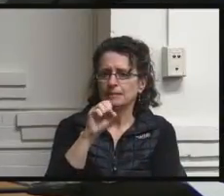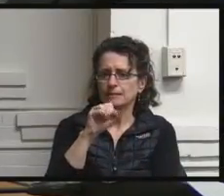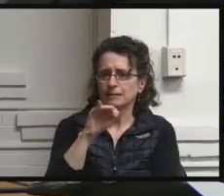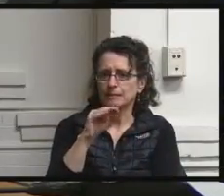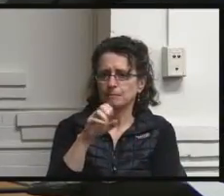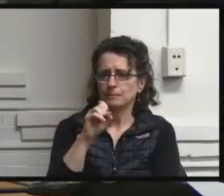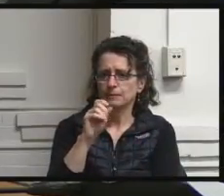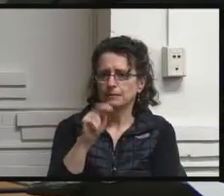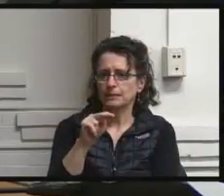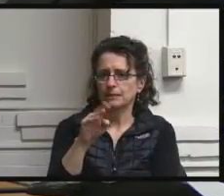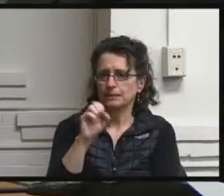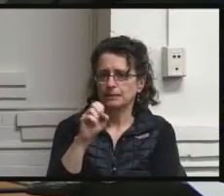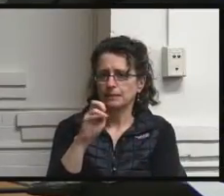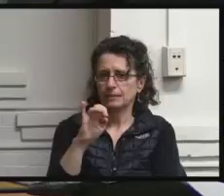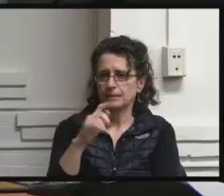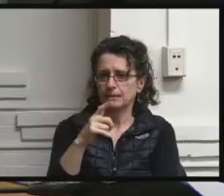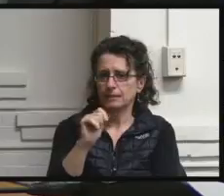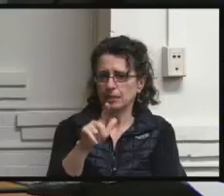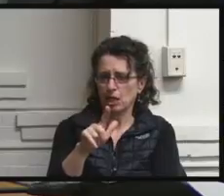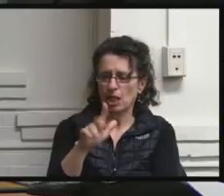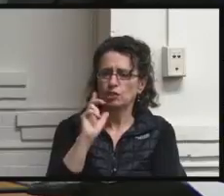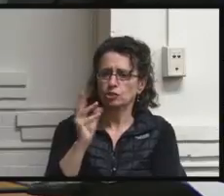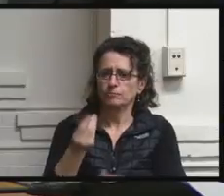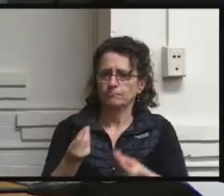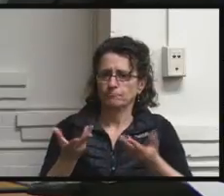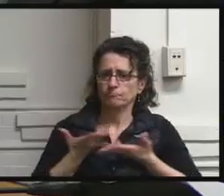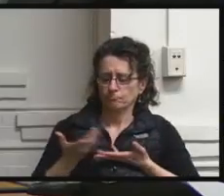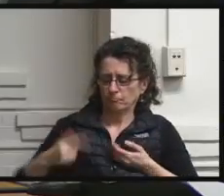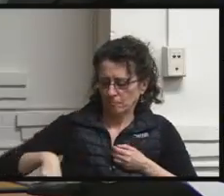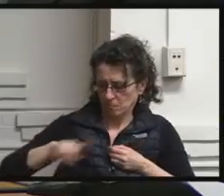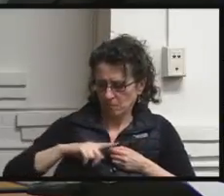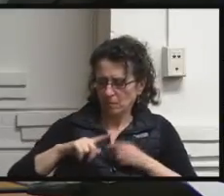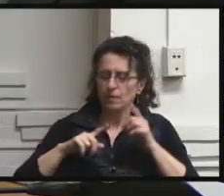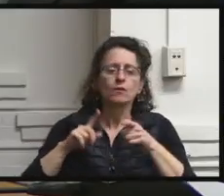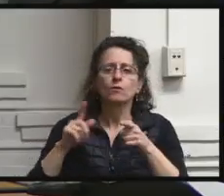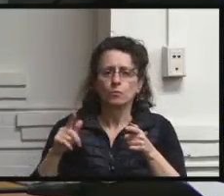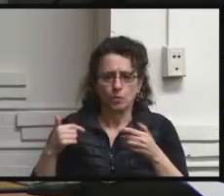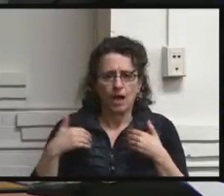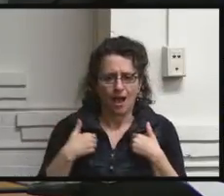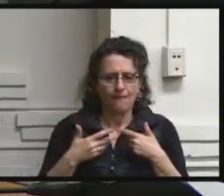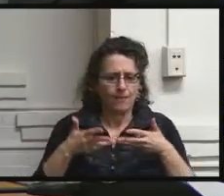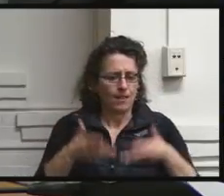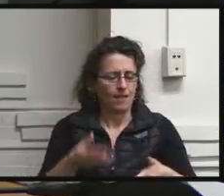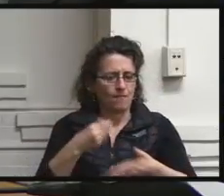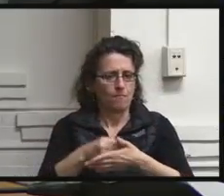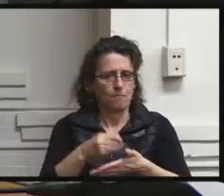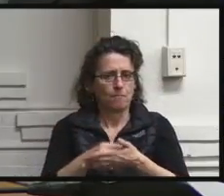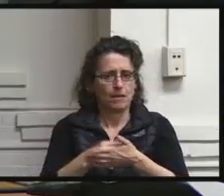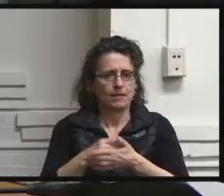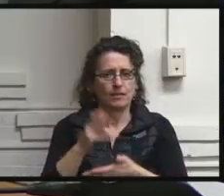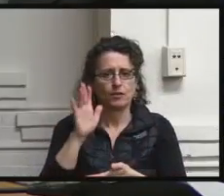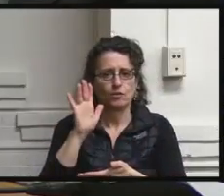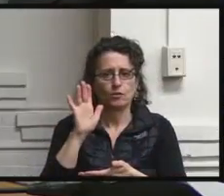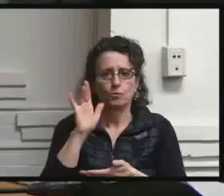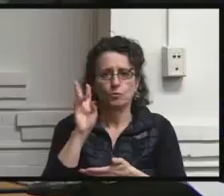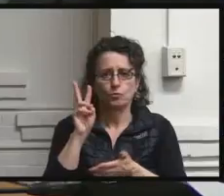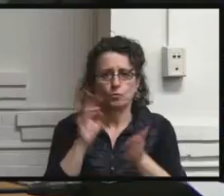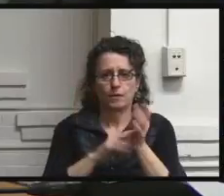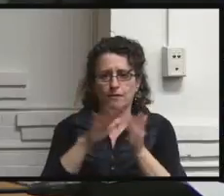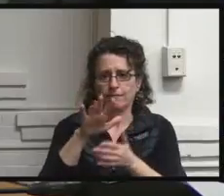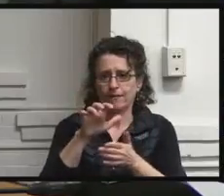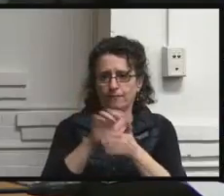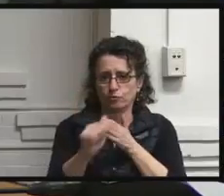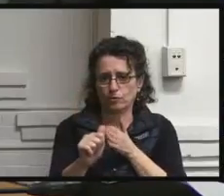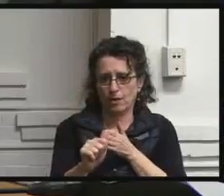$25,000 surplus that apparently carried over into this fiscal year, and